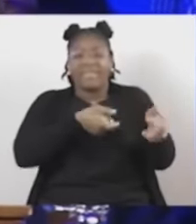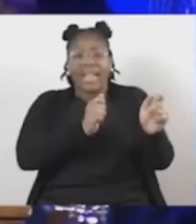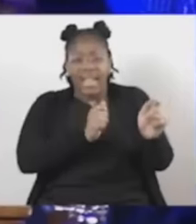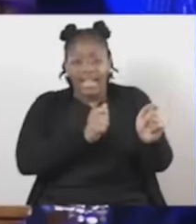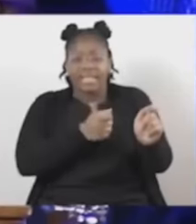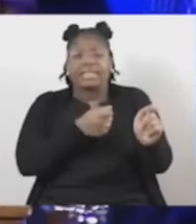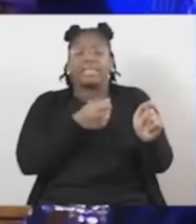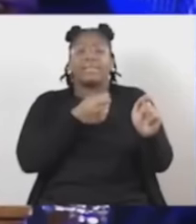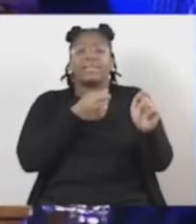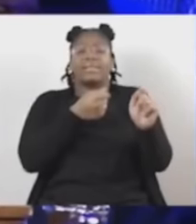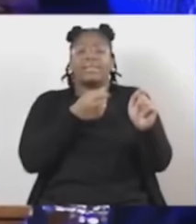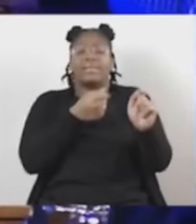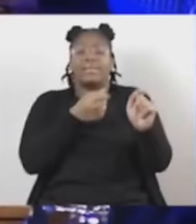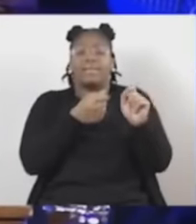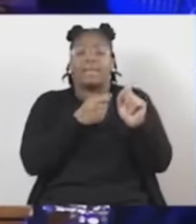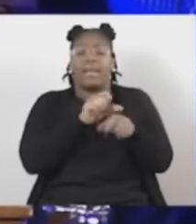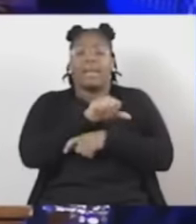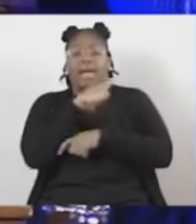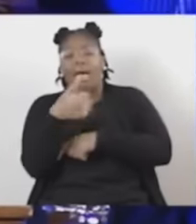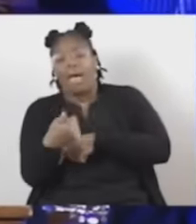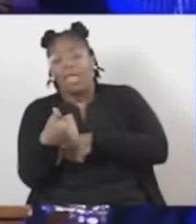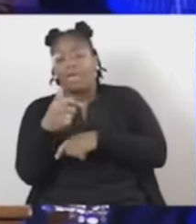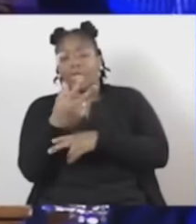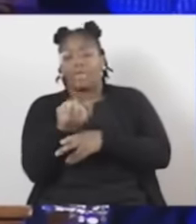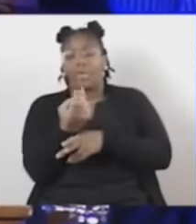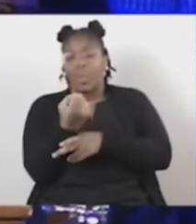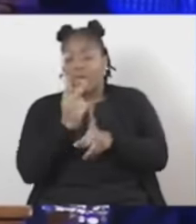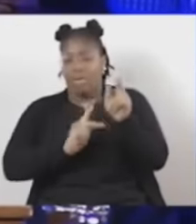chosen to be the Lord's 12 disciples, have grown immeasurably.